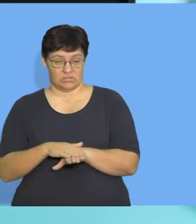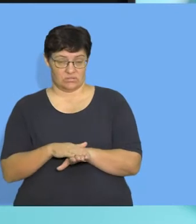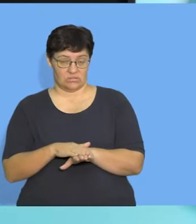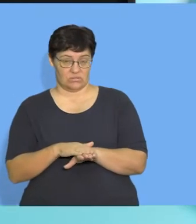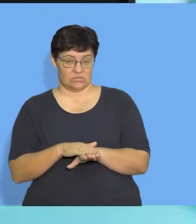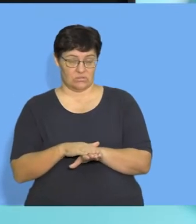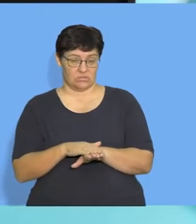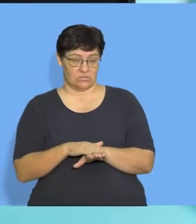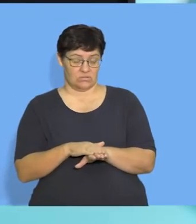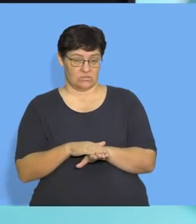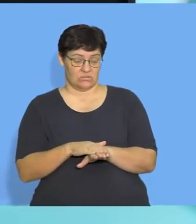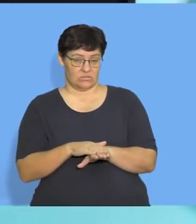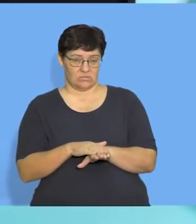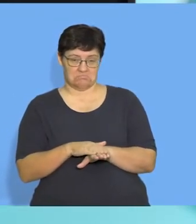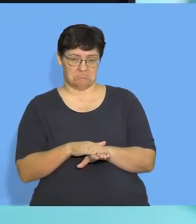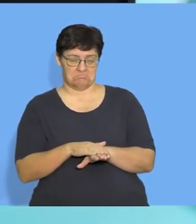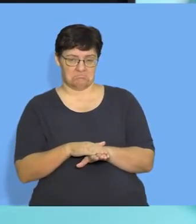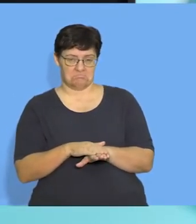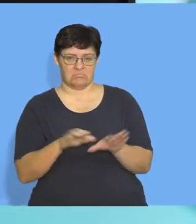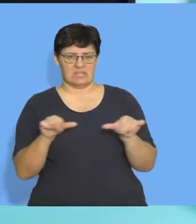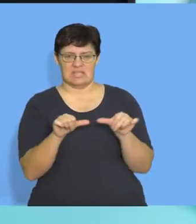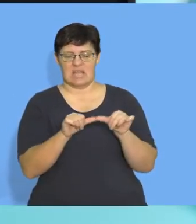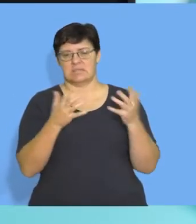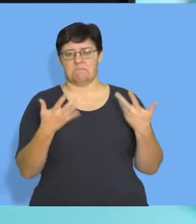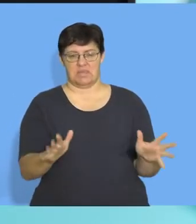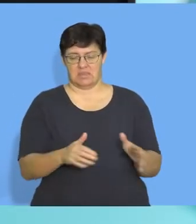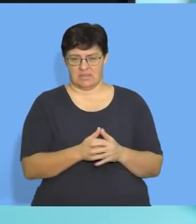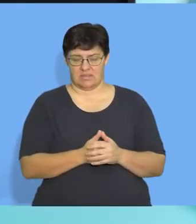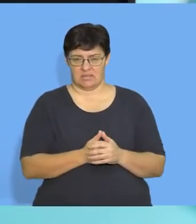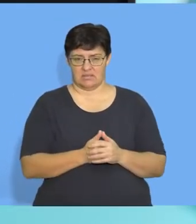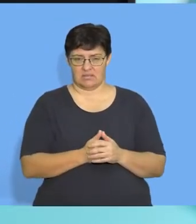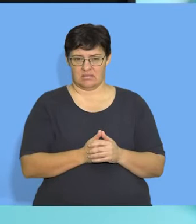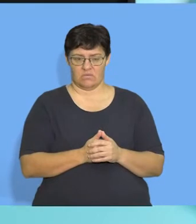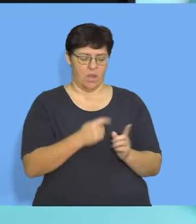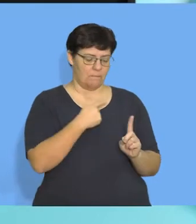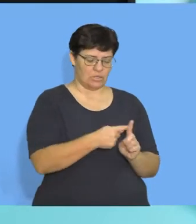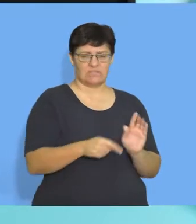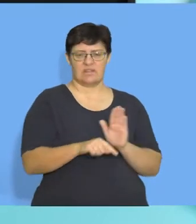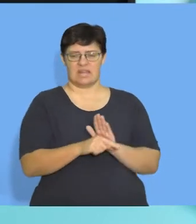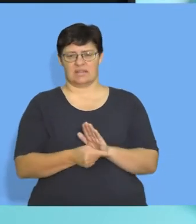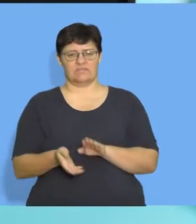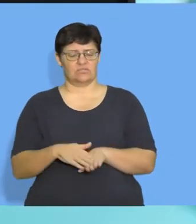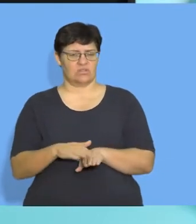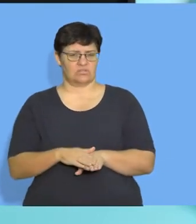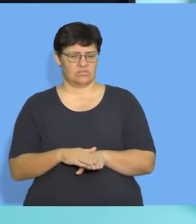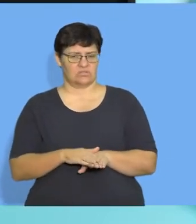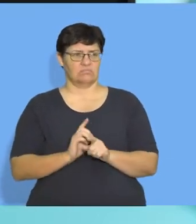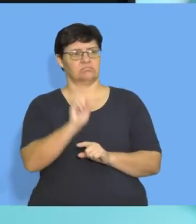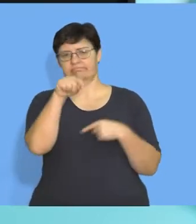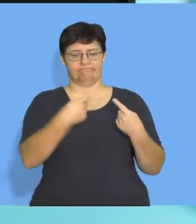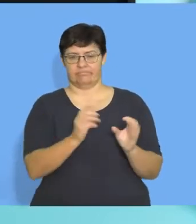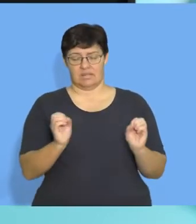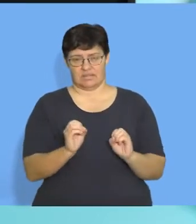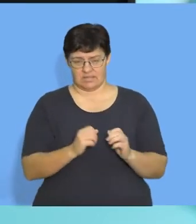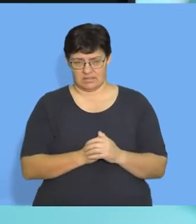charge, but that's just the size of the charge. That's because we get positive and negative charges. That's not a direction